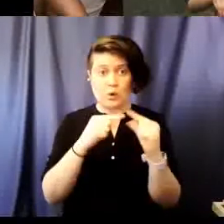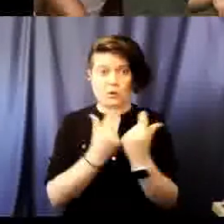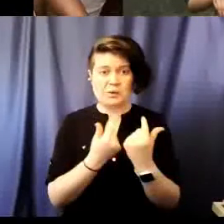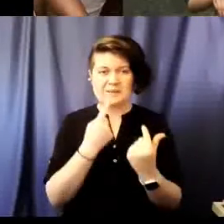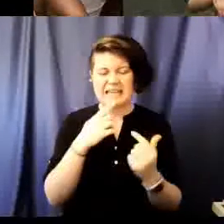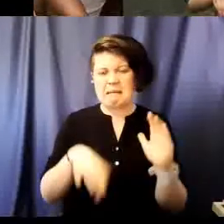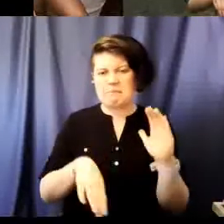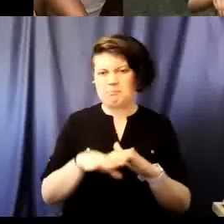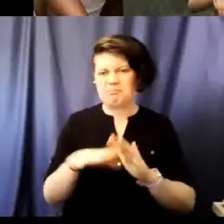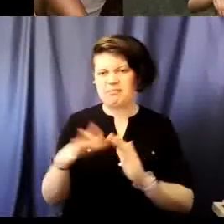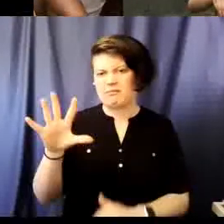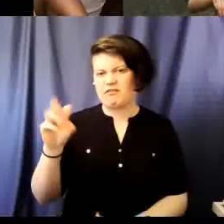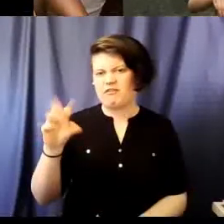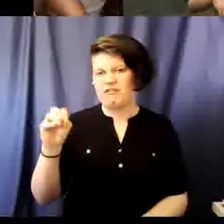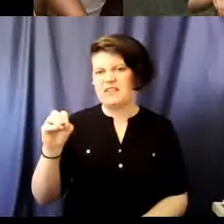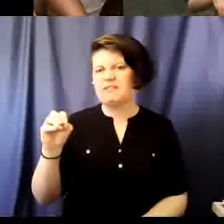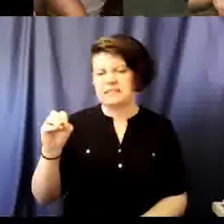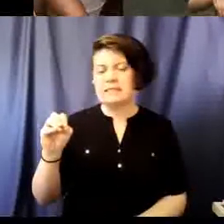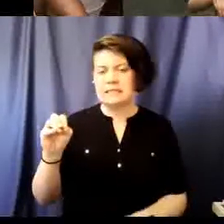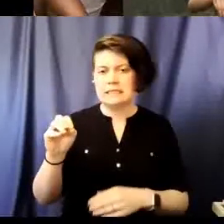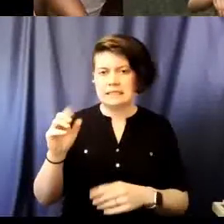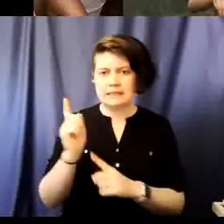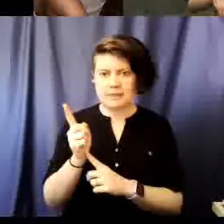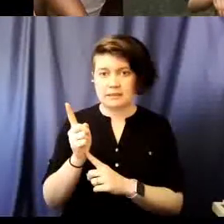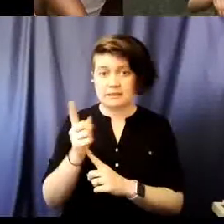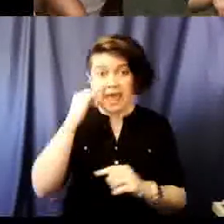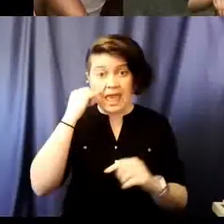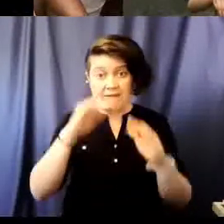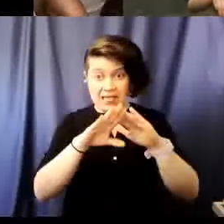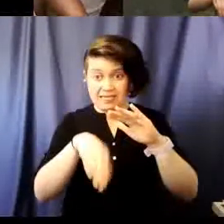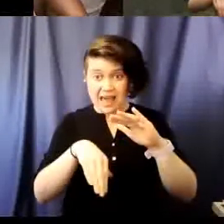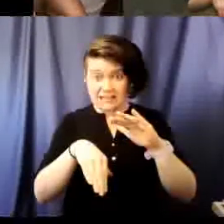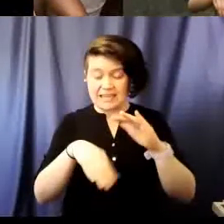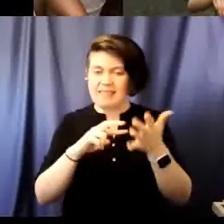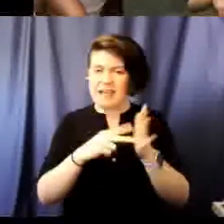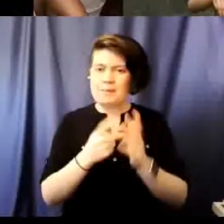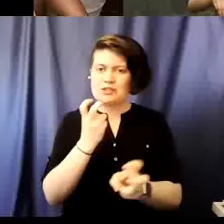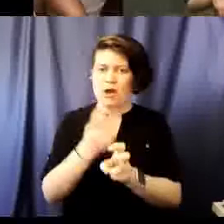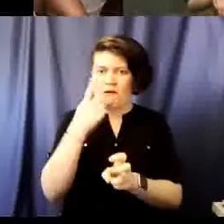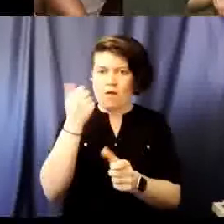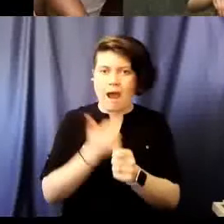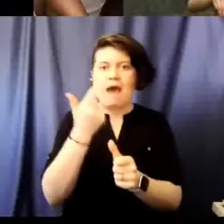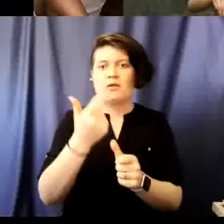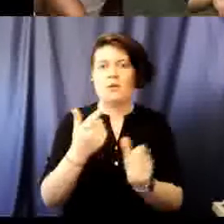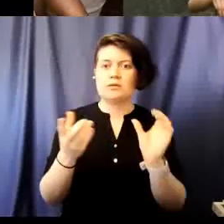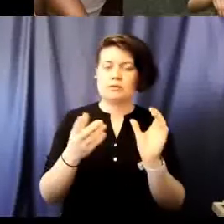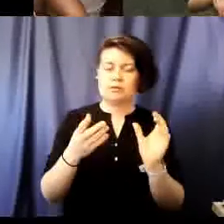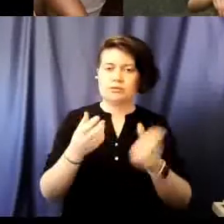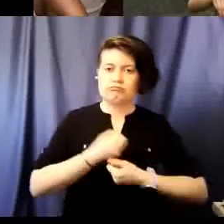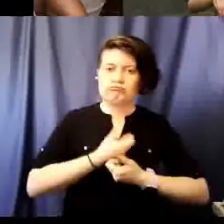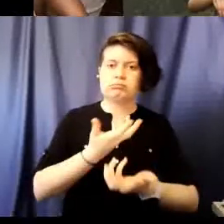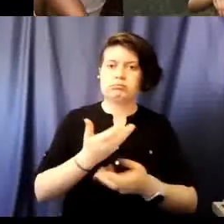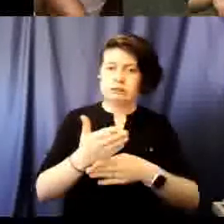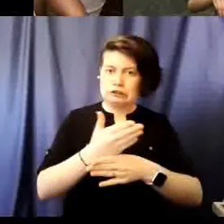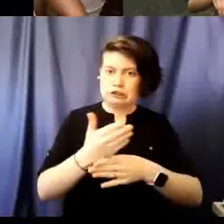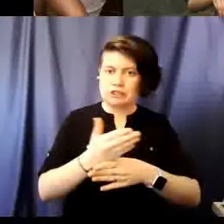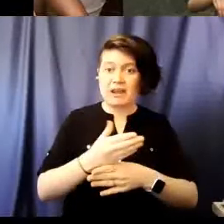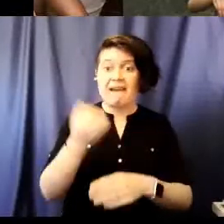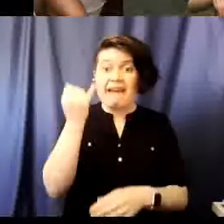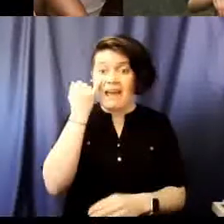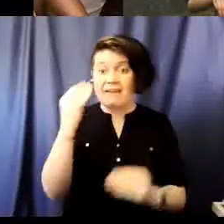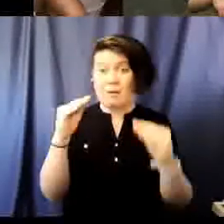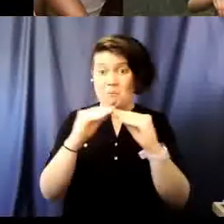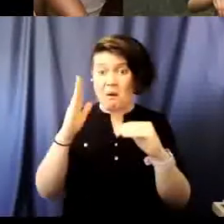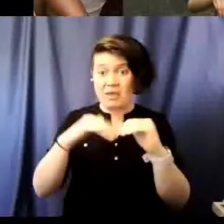minutes. Any less, and it becomes hard for everyone to be able to participate, and any more, people start to get distracted and have